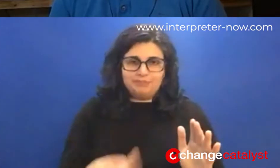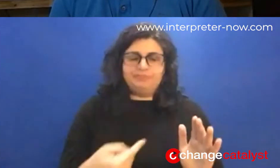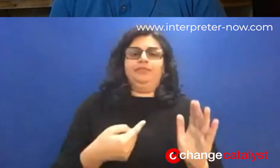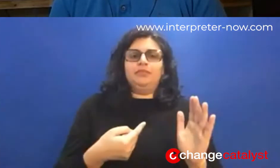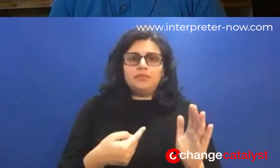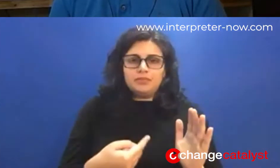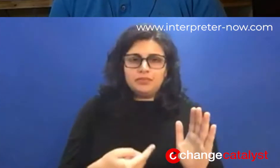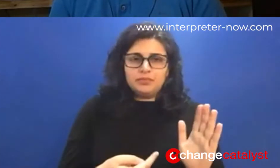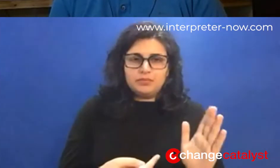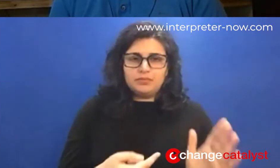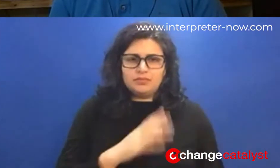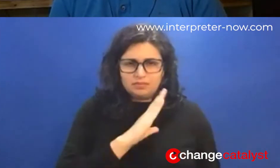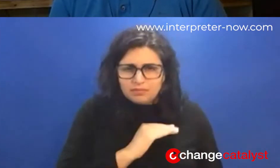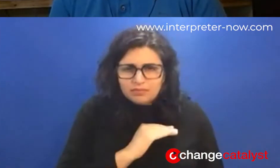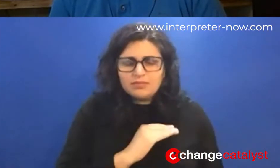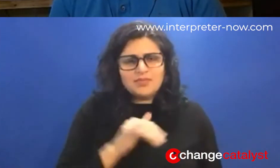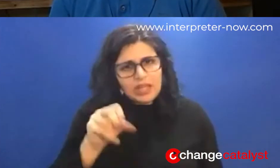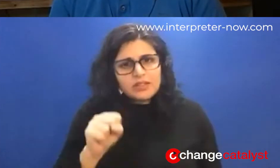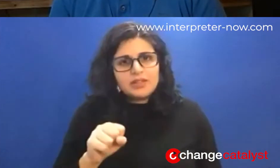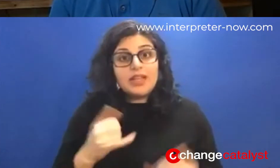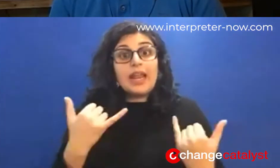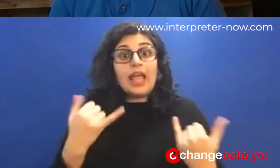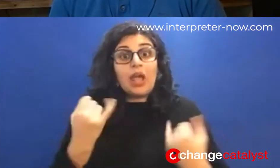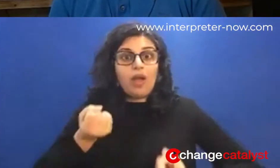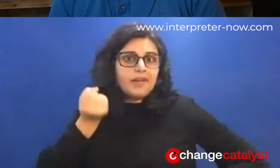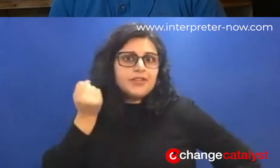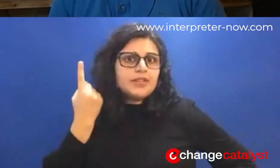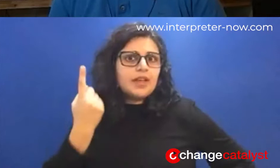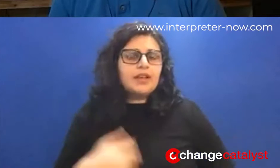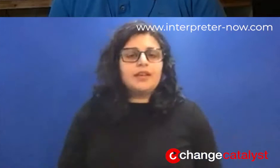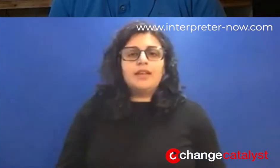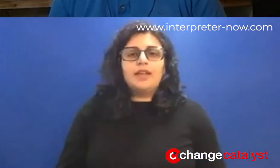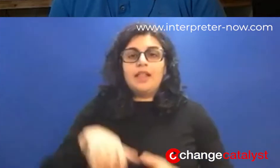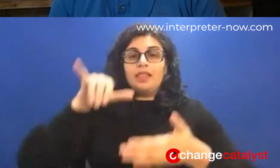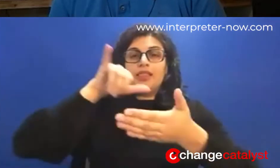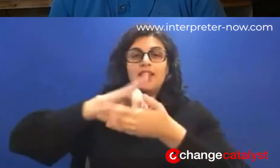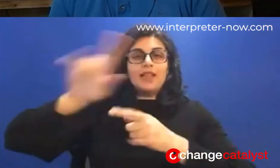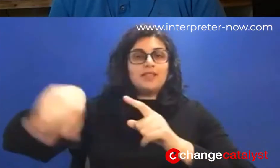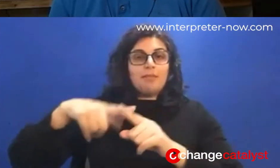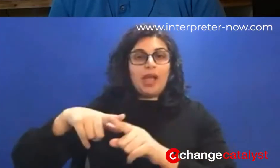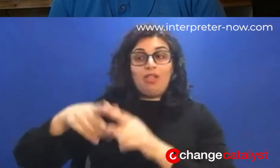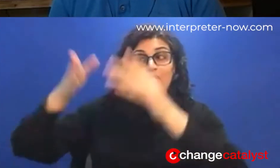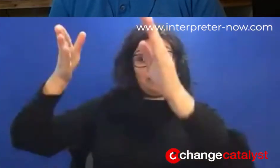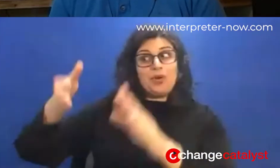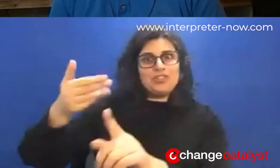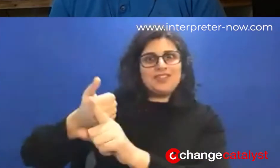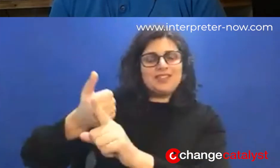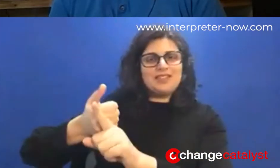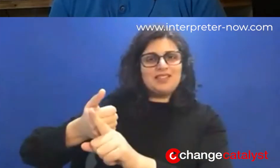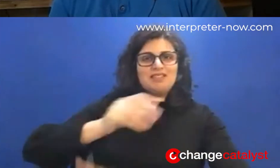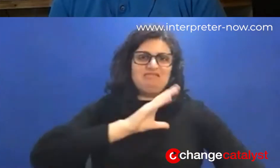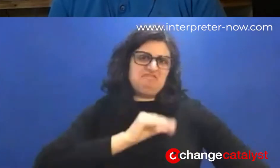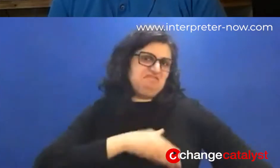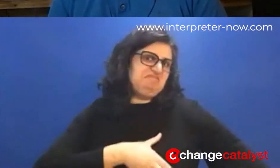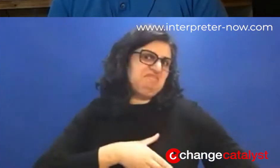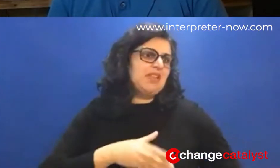hurt. I now understand that that's about the person saying it and not me.